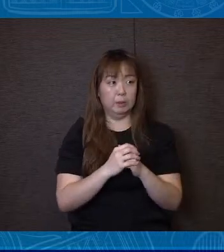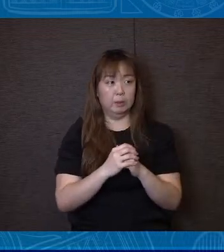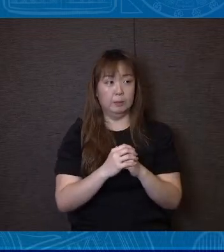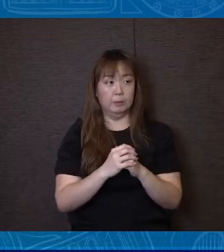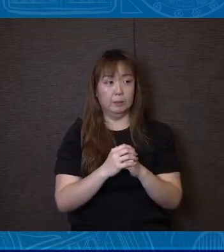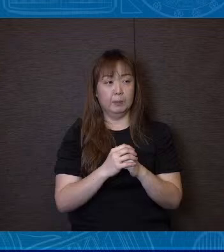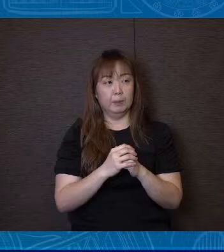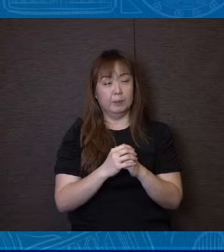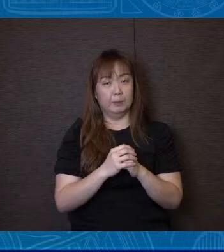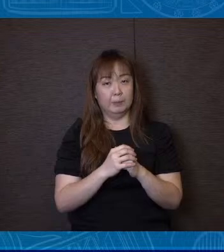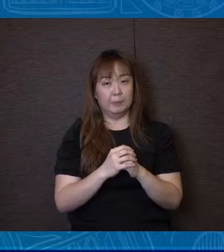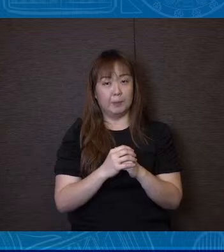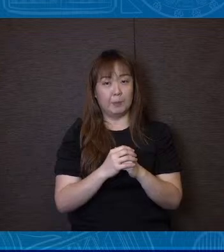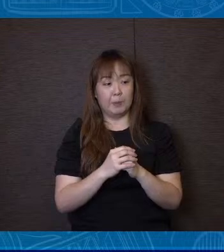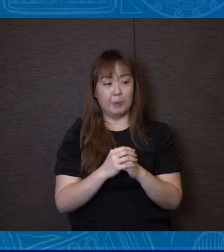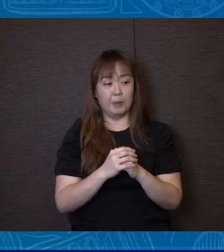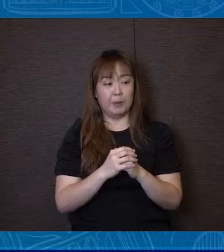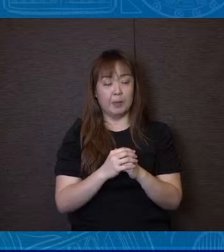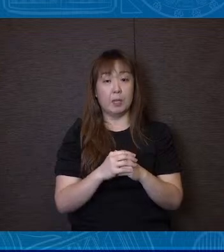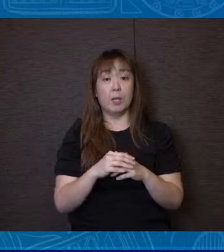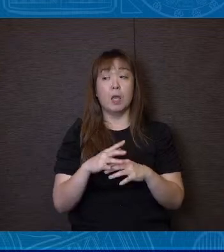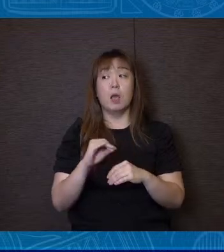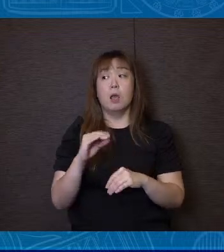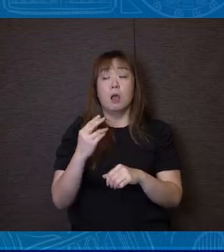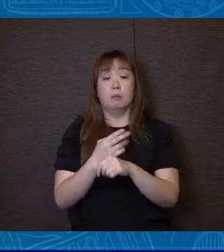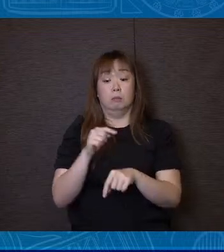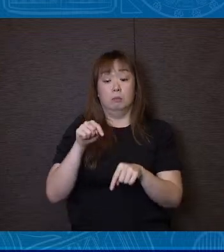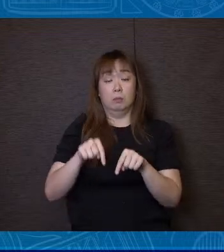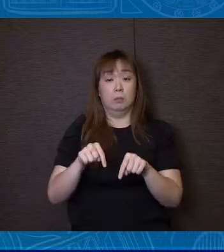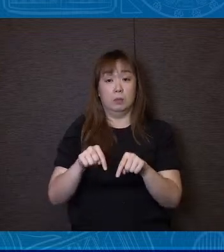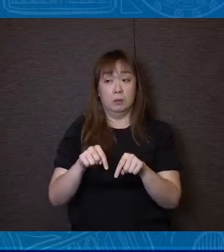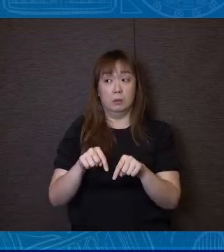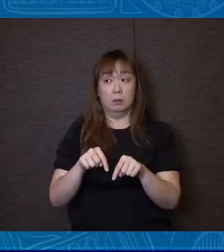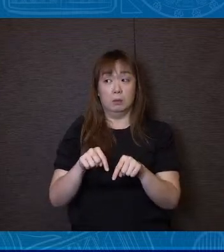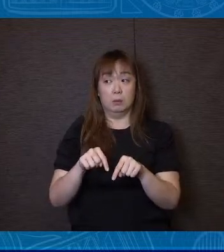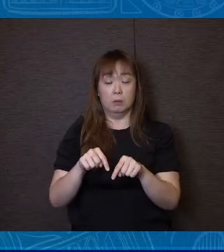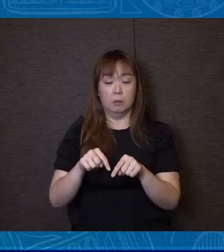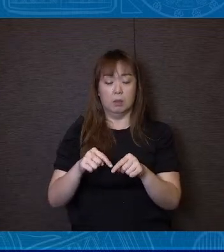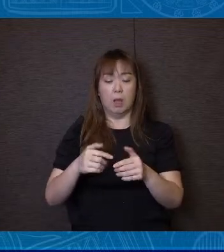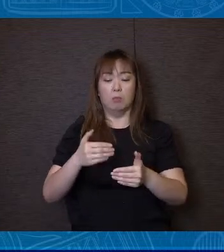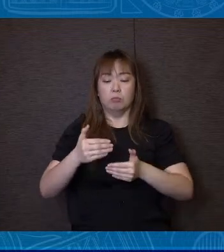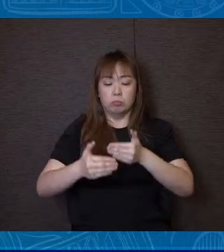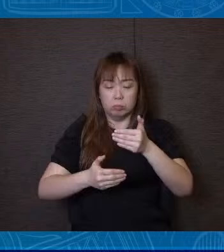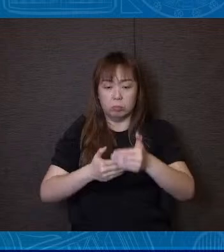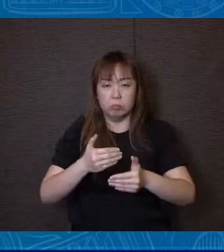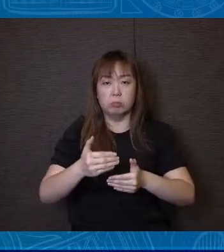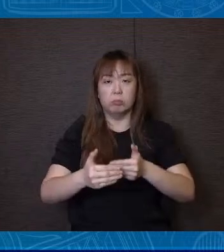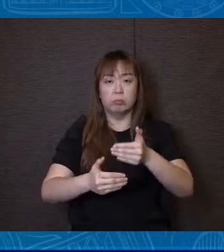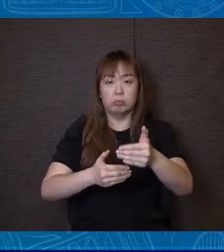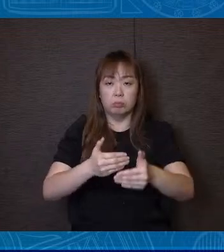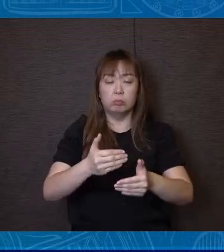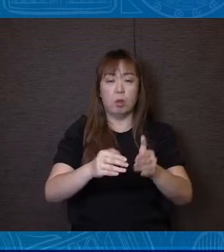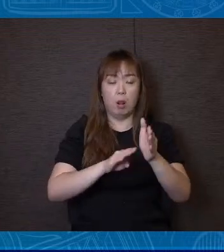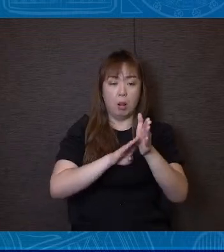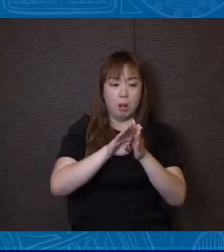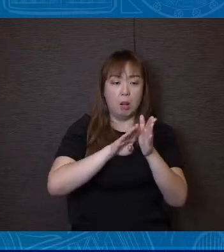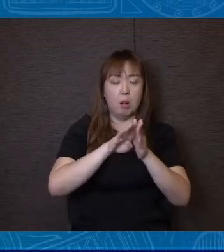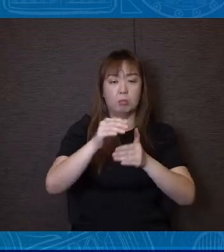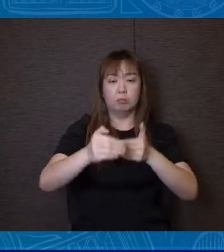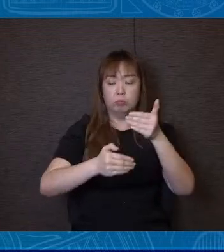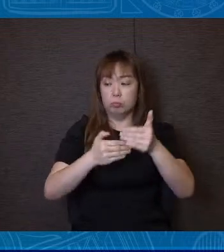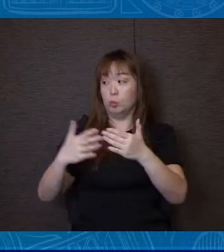And we use this particular initiative and continuously update it such that we have new